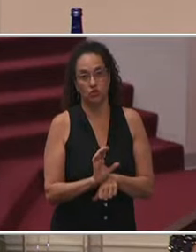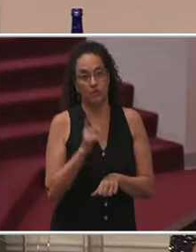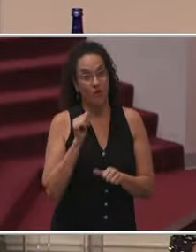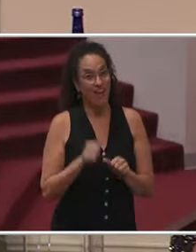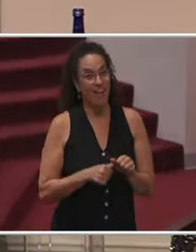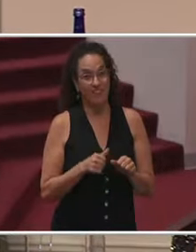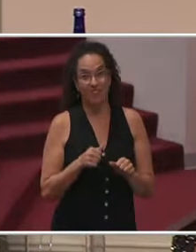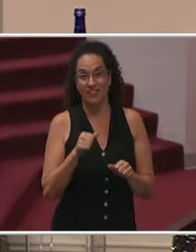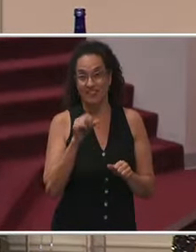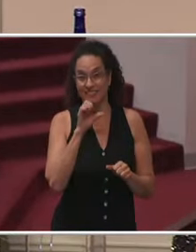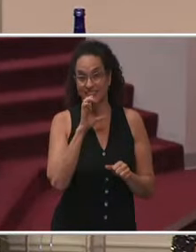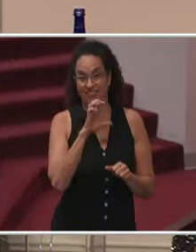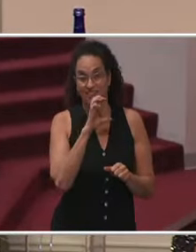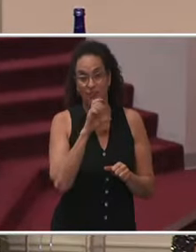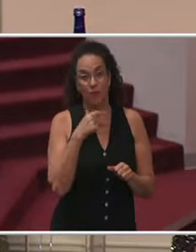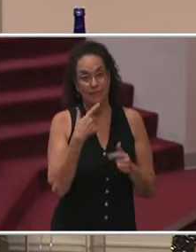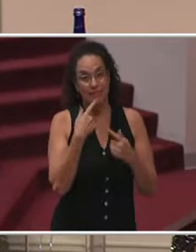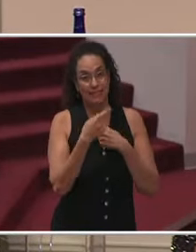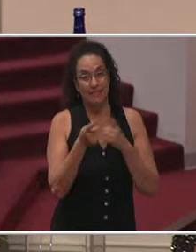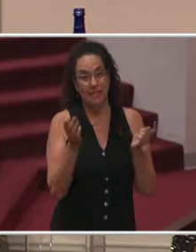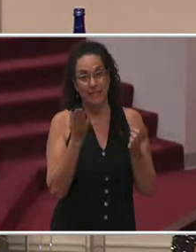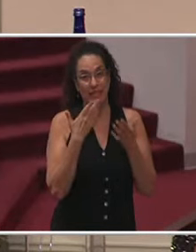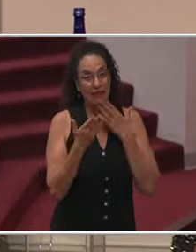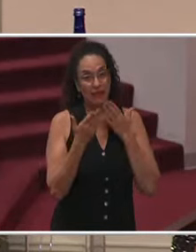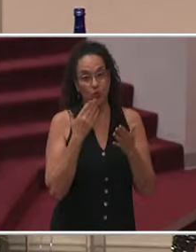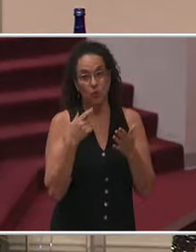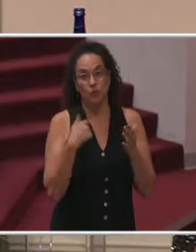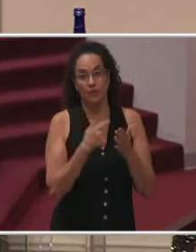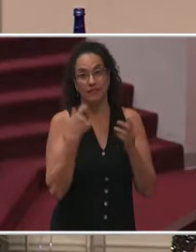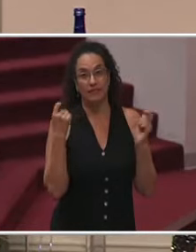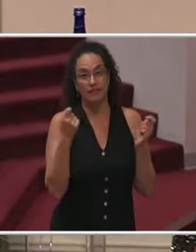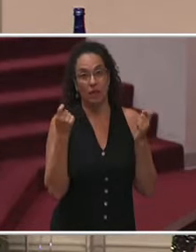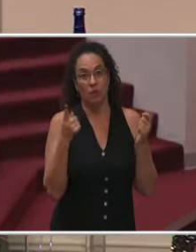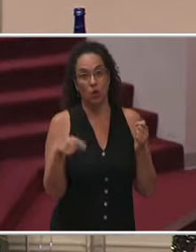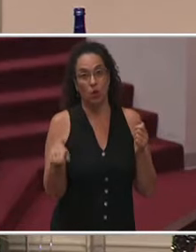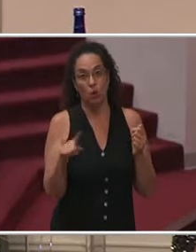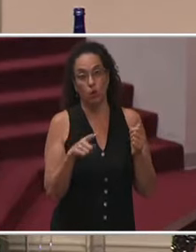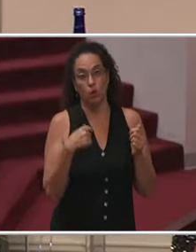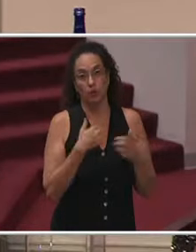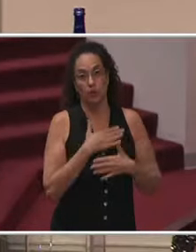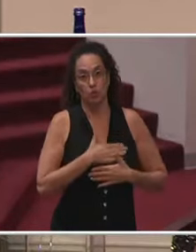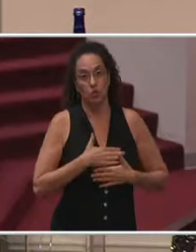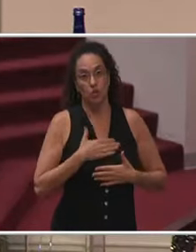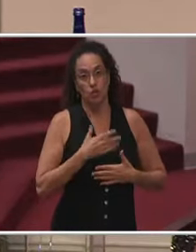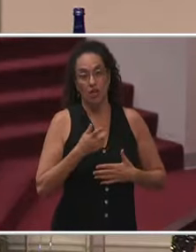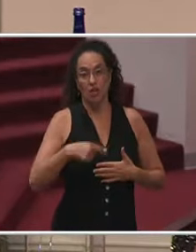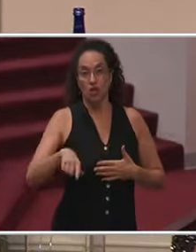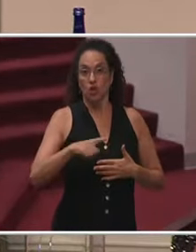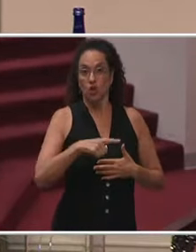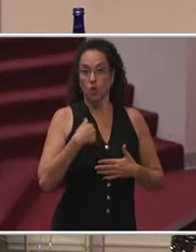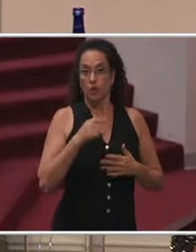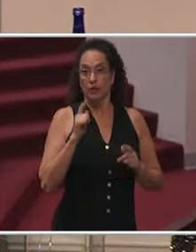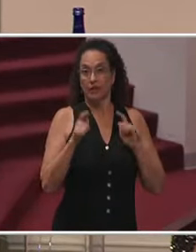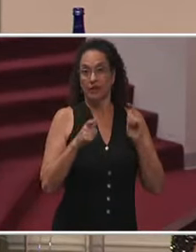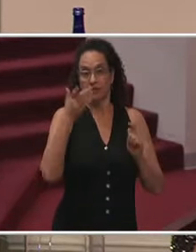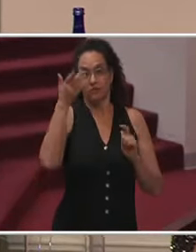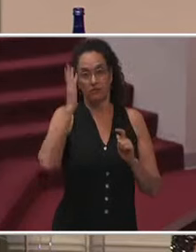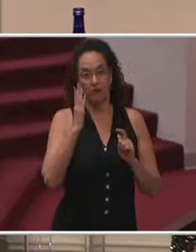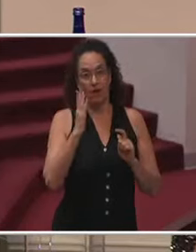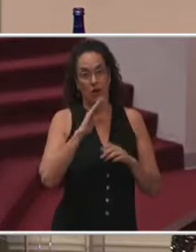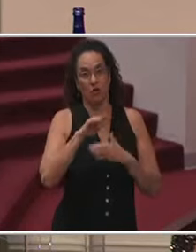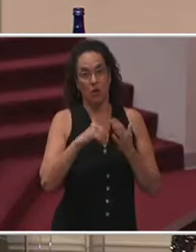senior, we say thank you, we celebrate you, we appreciate you, and we give God all the